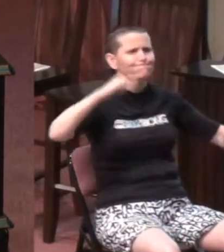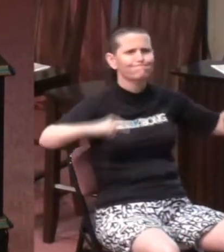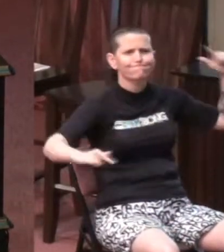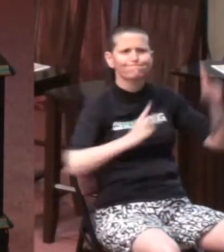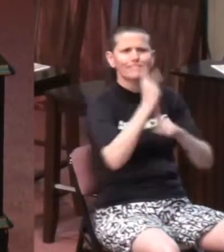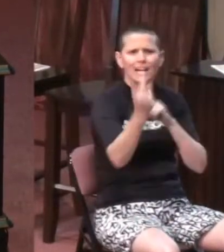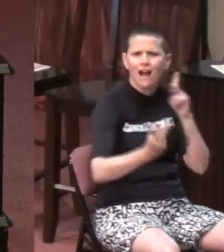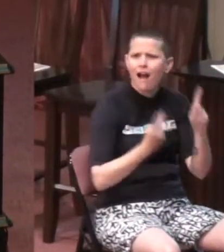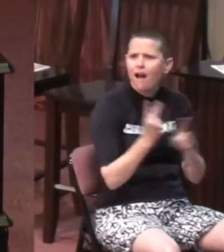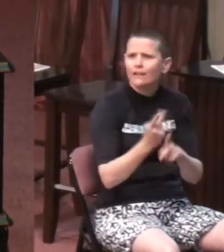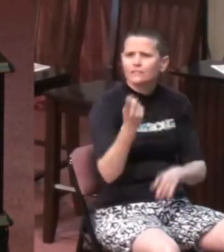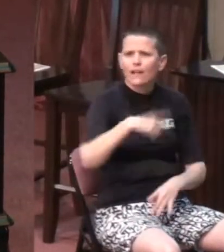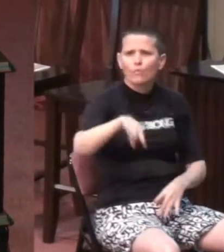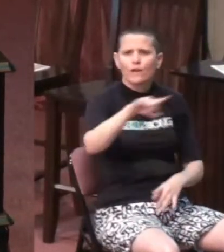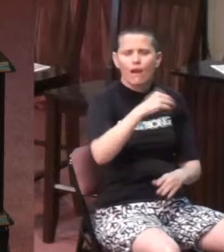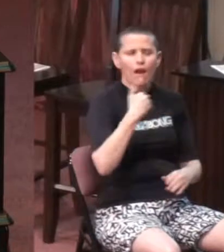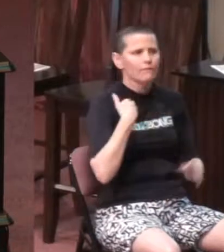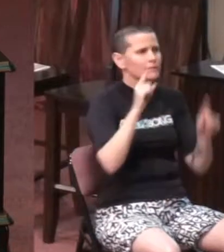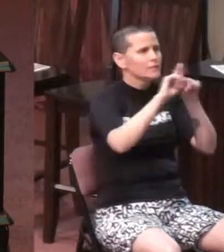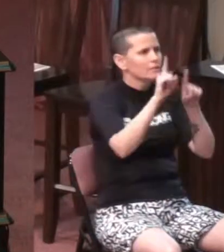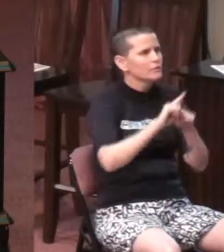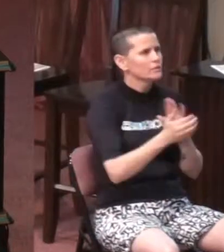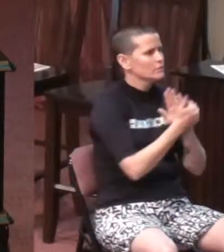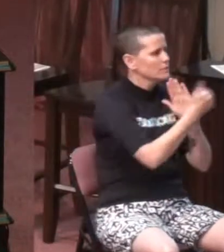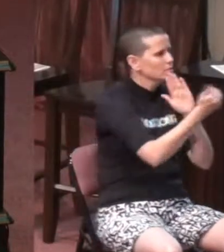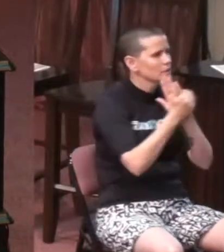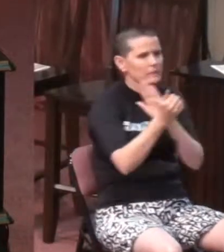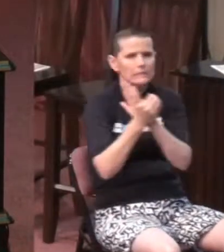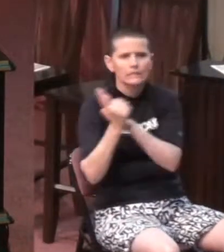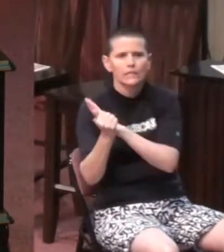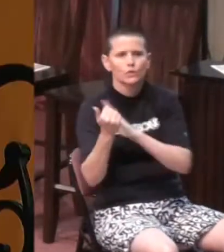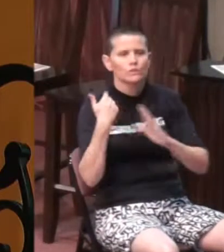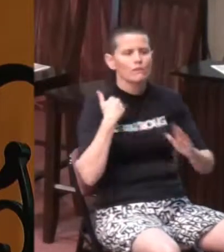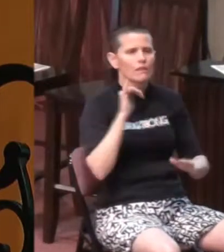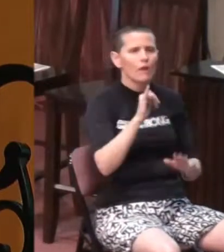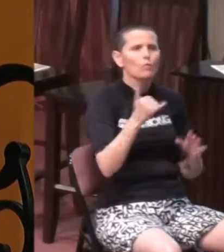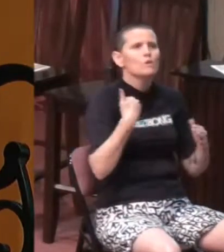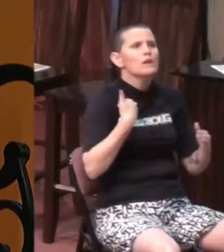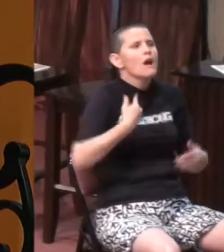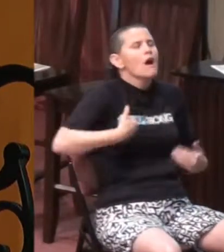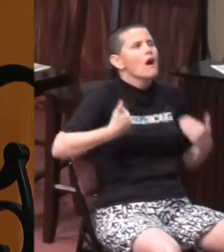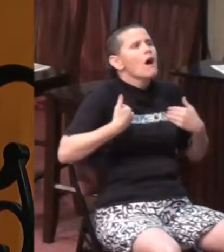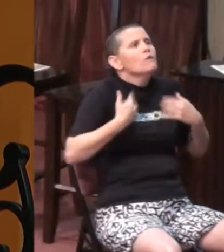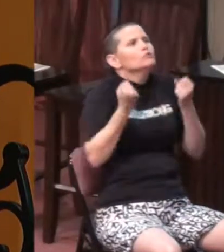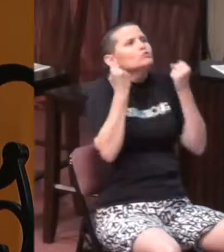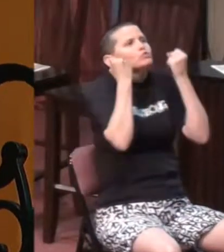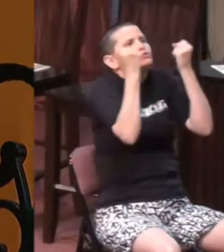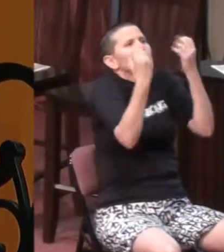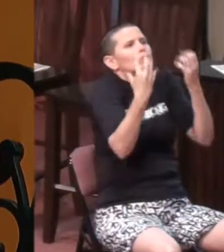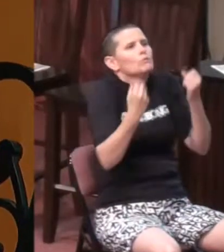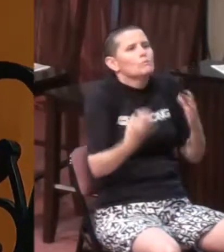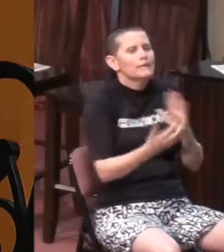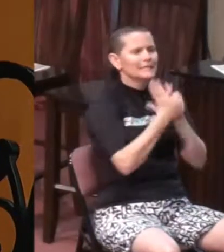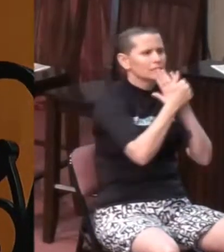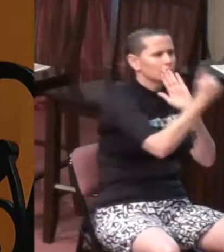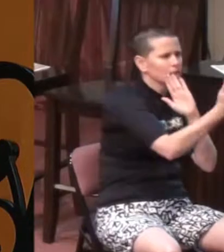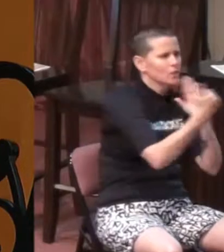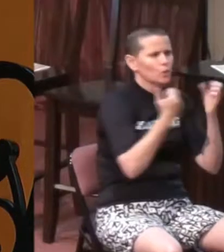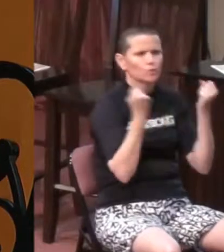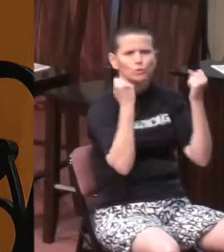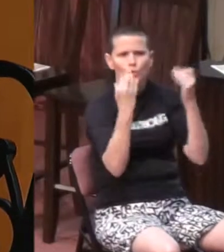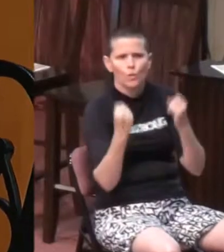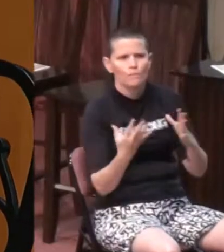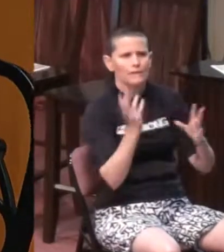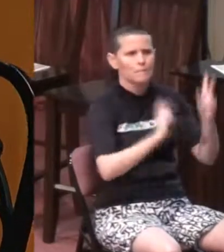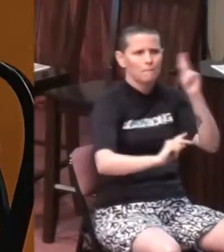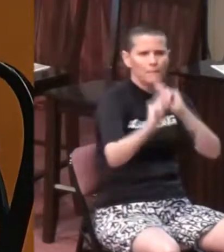there's a capacity yet untapped, that we can be a lighthouse in this world, in this state, and that we can